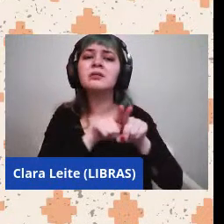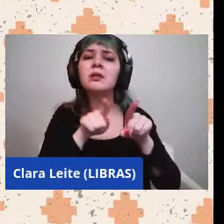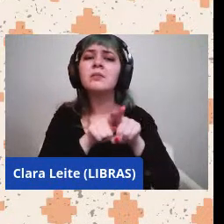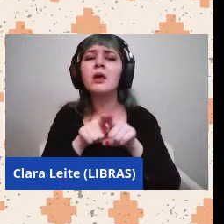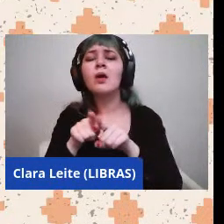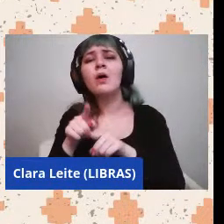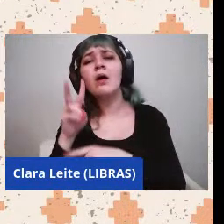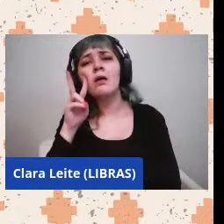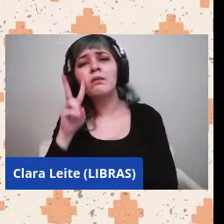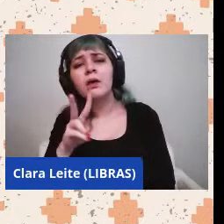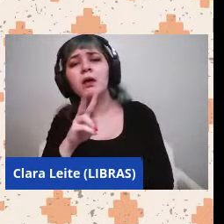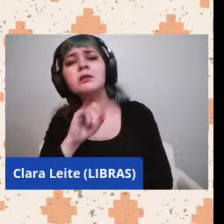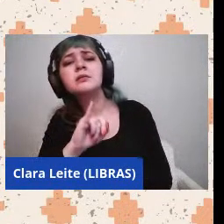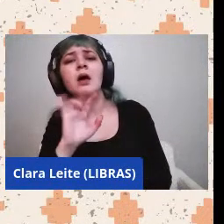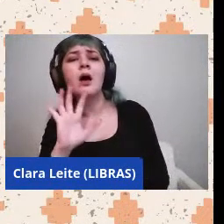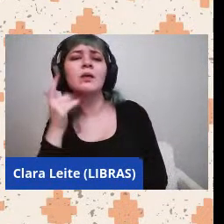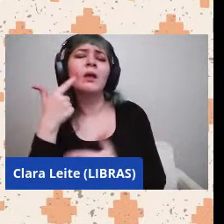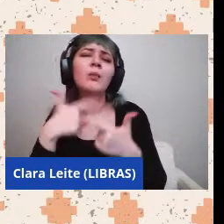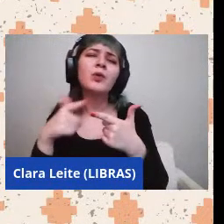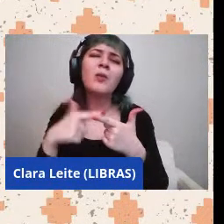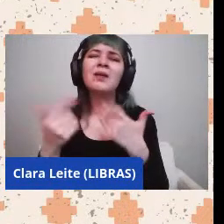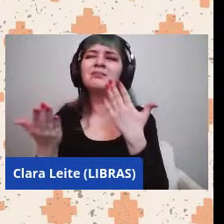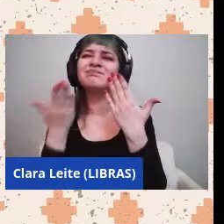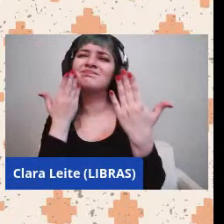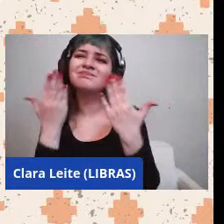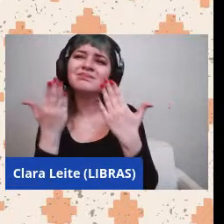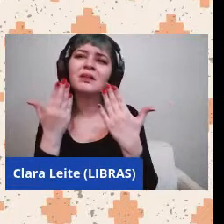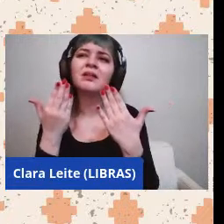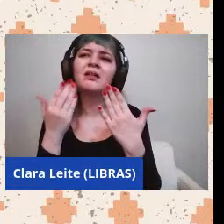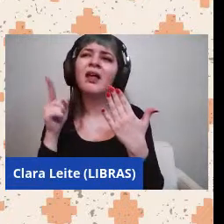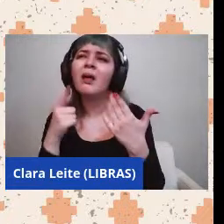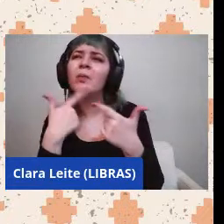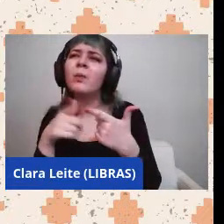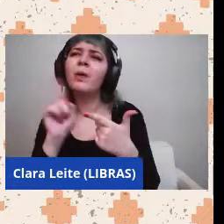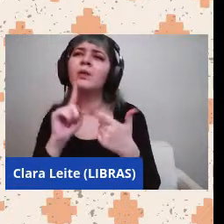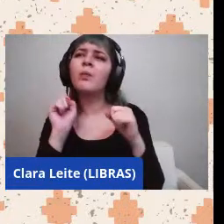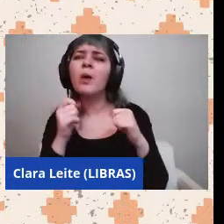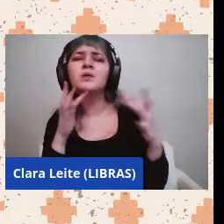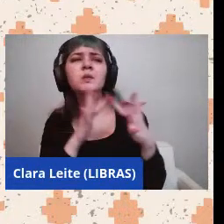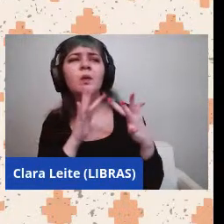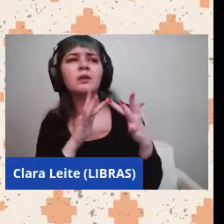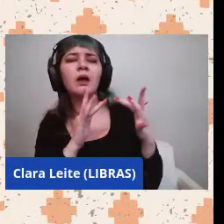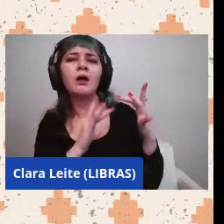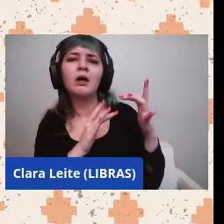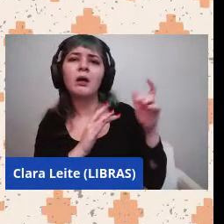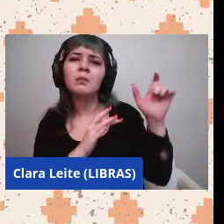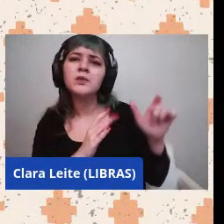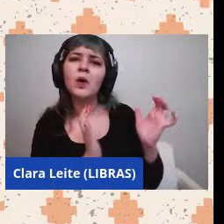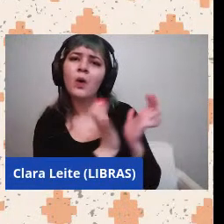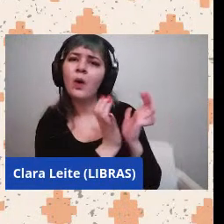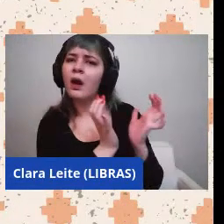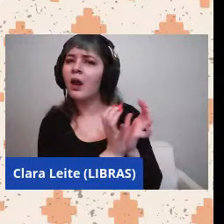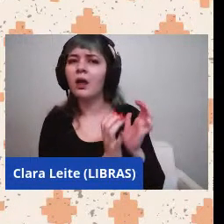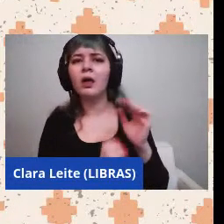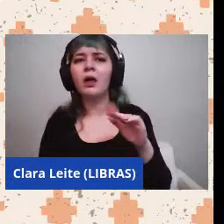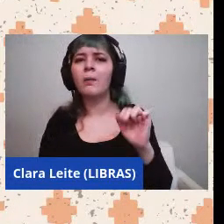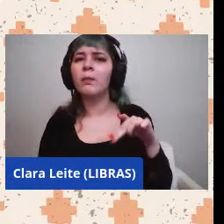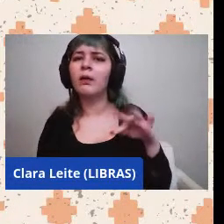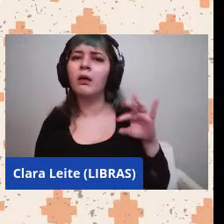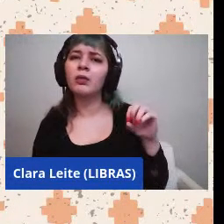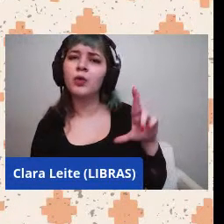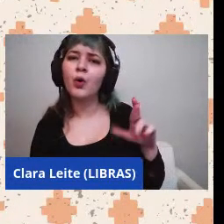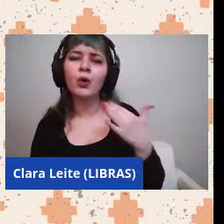when issues are ambiguous, when one can turn to a colleague or turn to a mentor or turn to